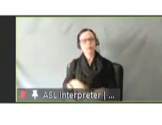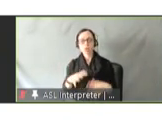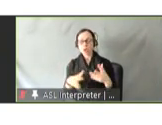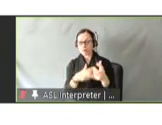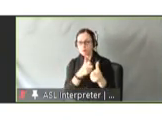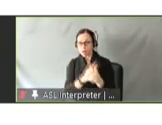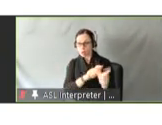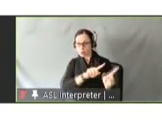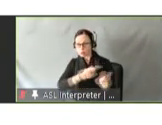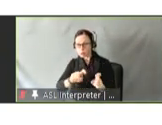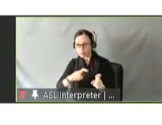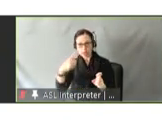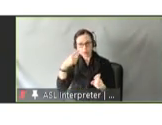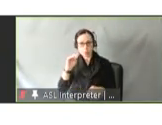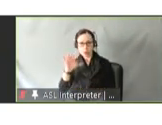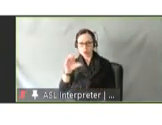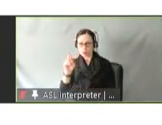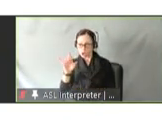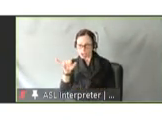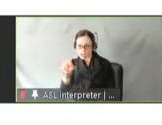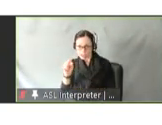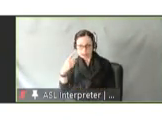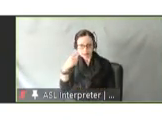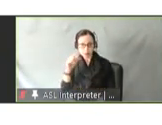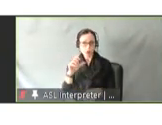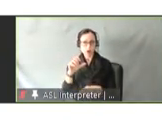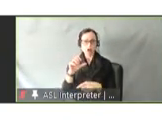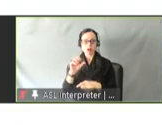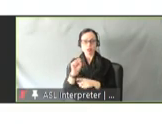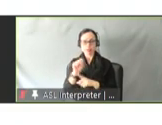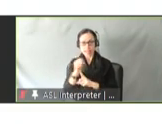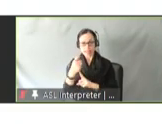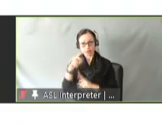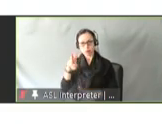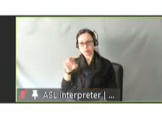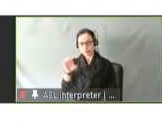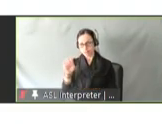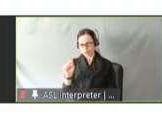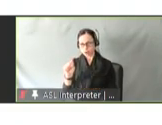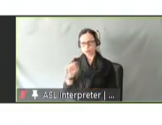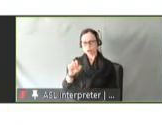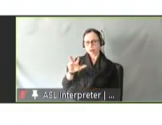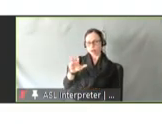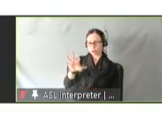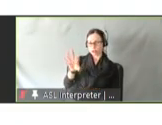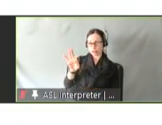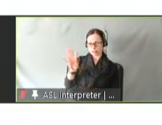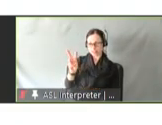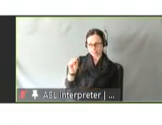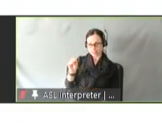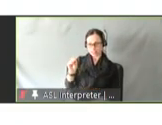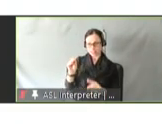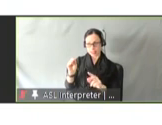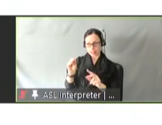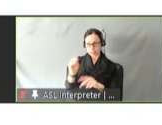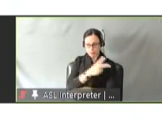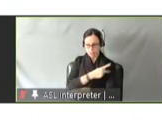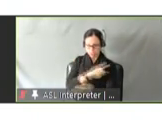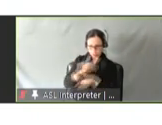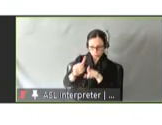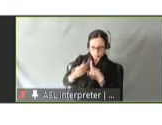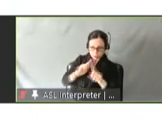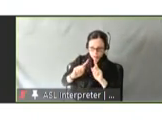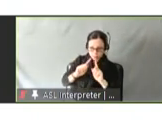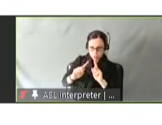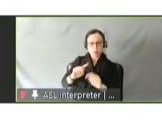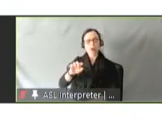of myocarditis in cases in VAERS. 360 patients interviewed within over 90 days of follow-up. 92%